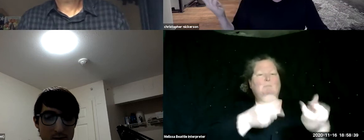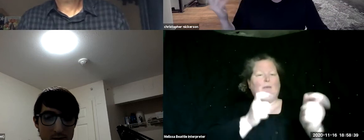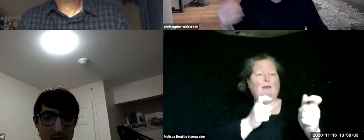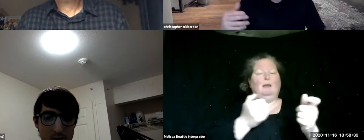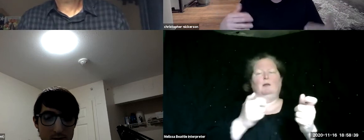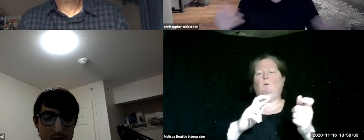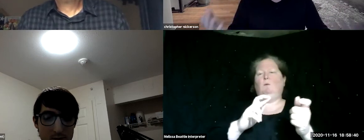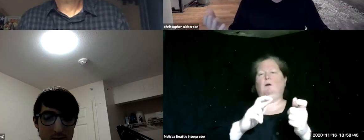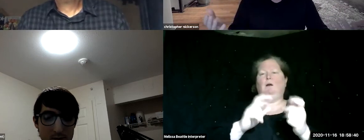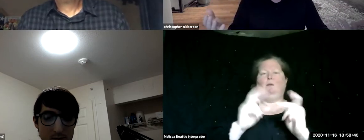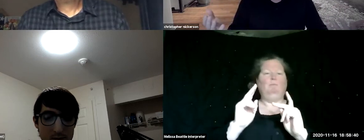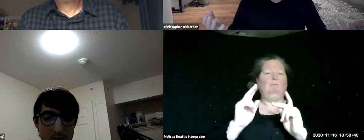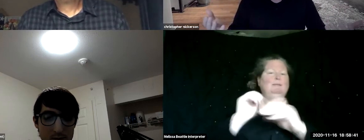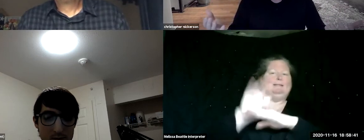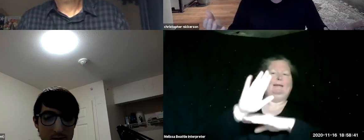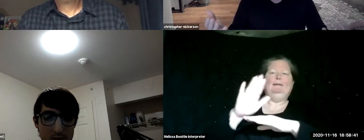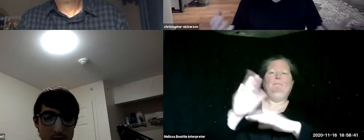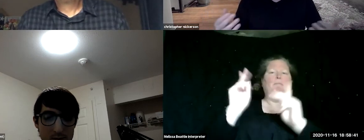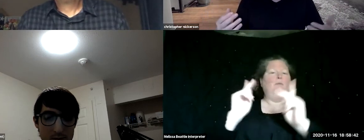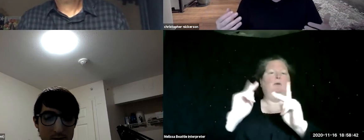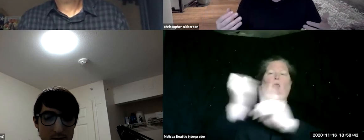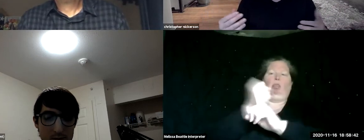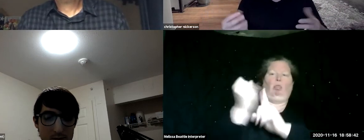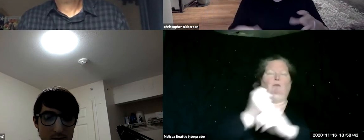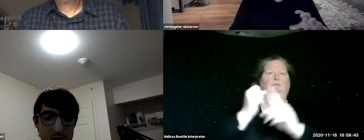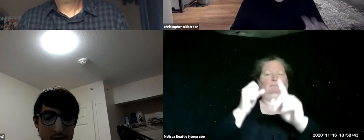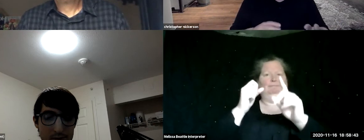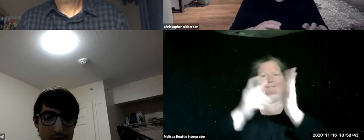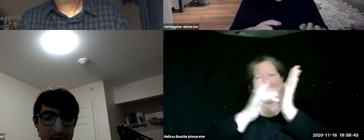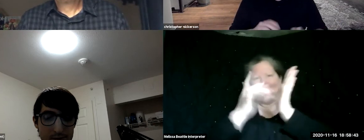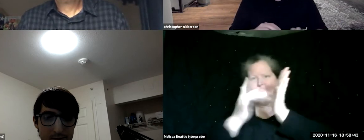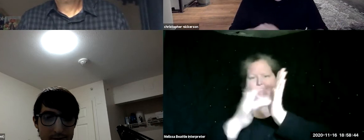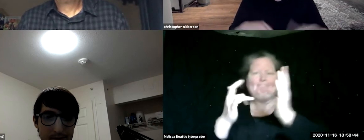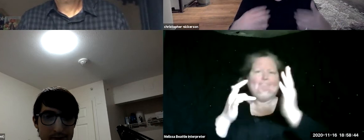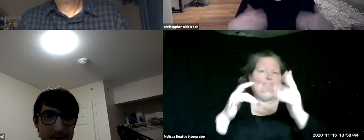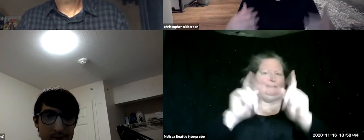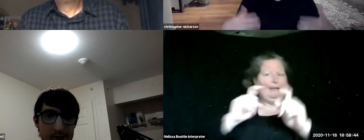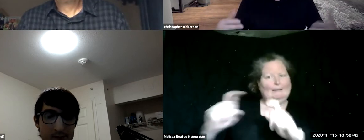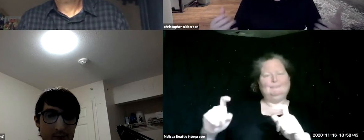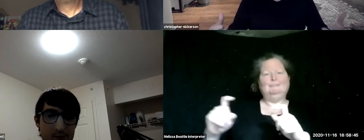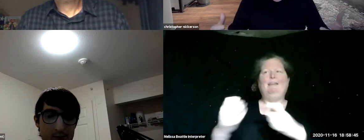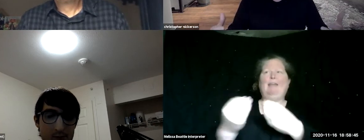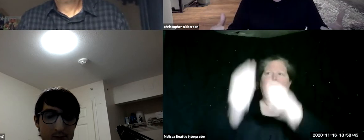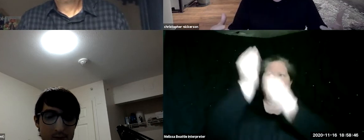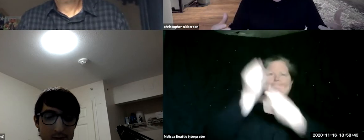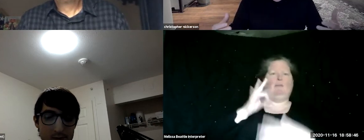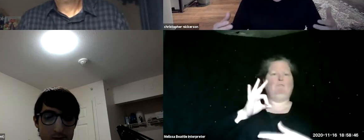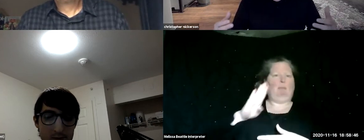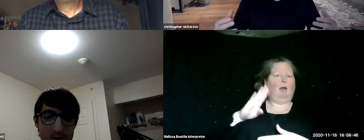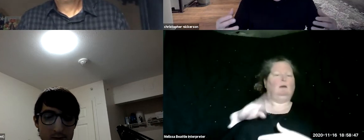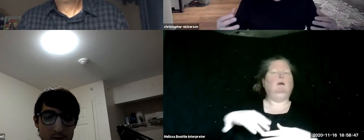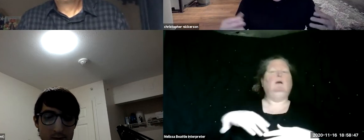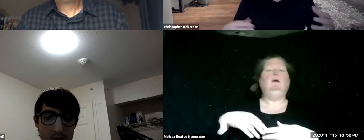are going to beat it up and, you know, give you comments back and forth on it. But I think the more you kind of retool and repurpose people's